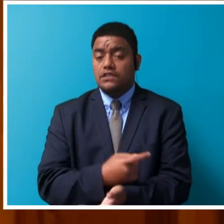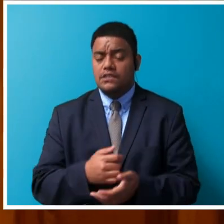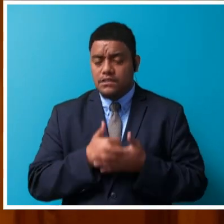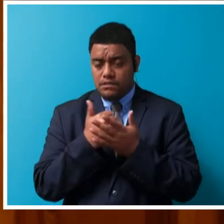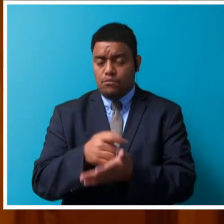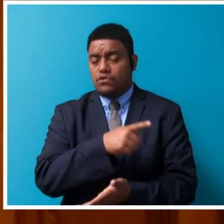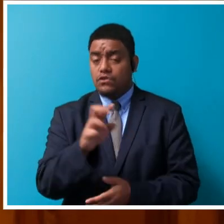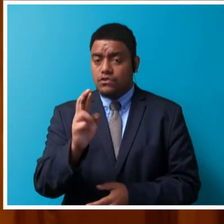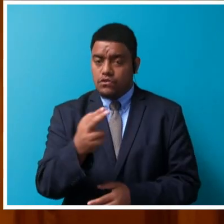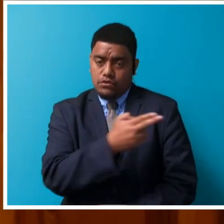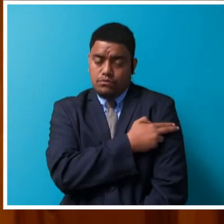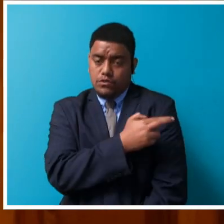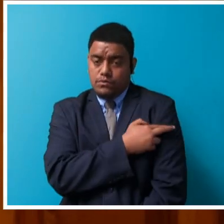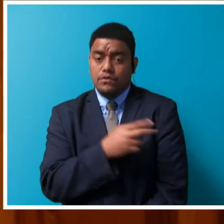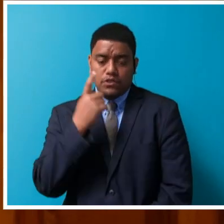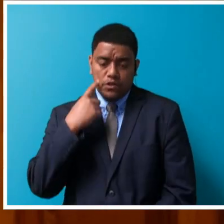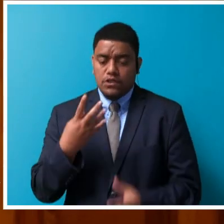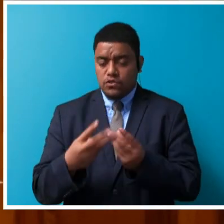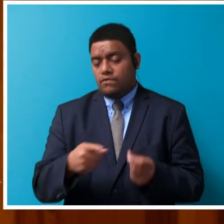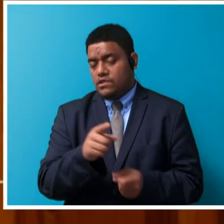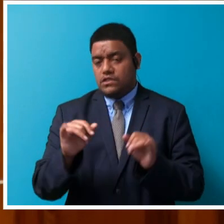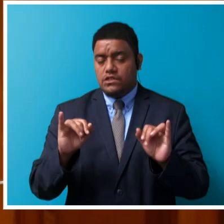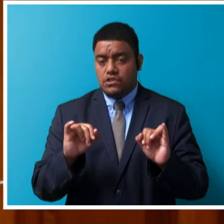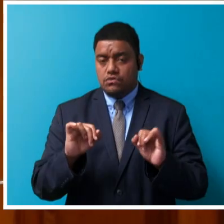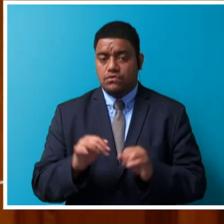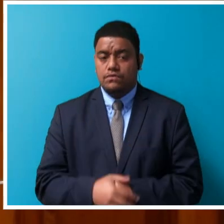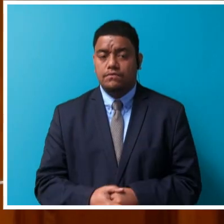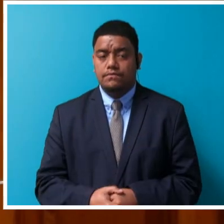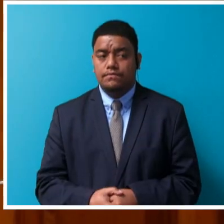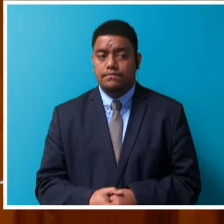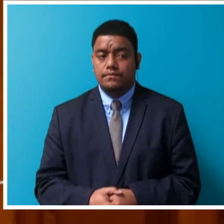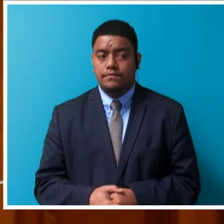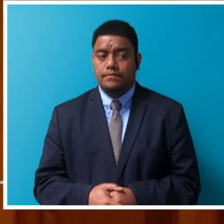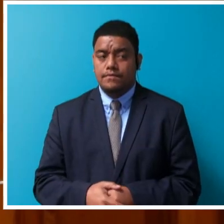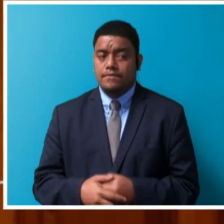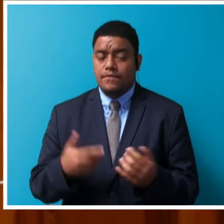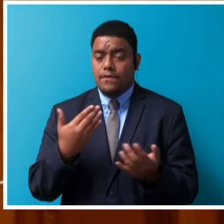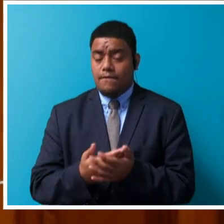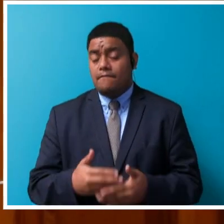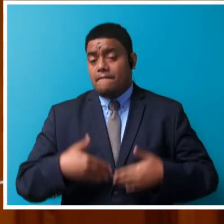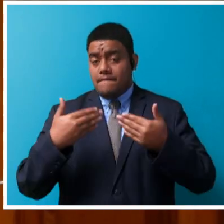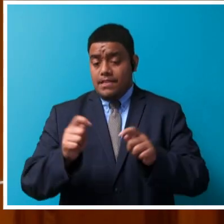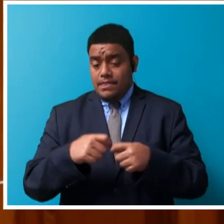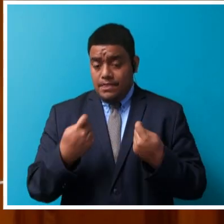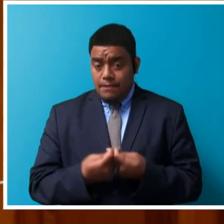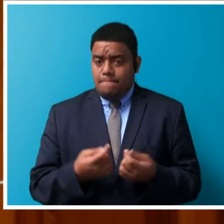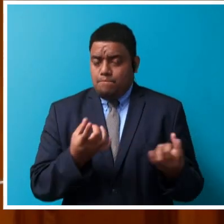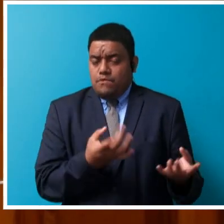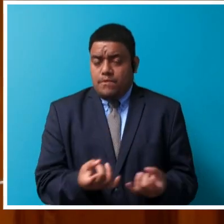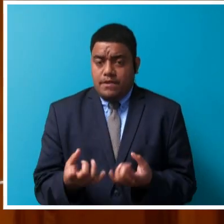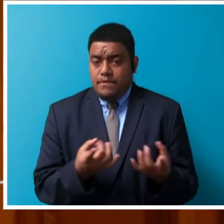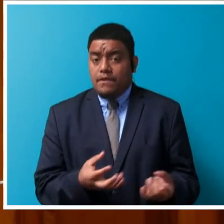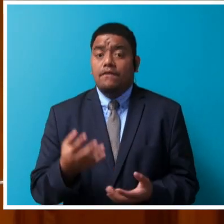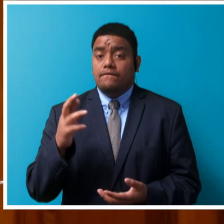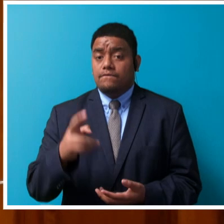agencies responsible for addressing these issues. On the multilateral front, sir, the team is gearing up on